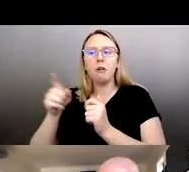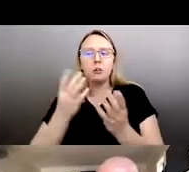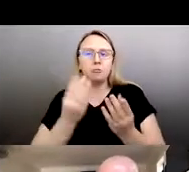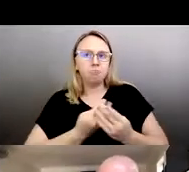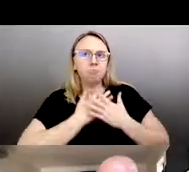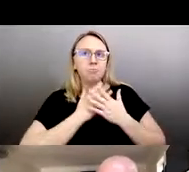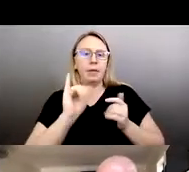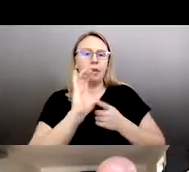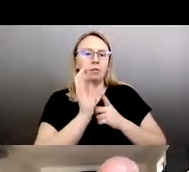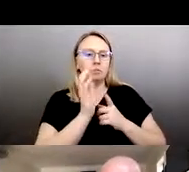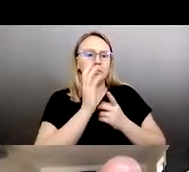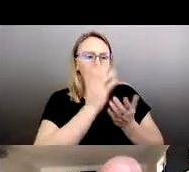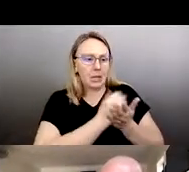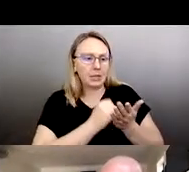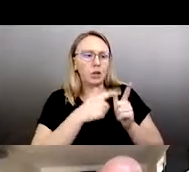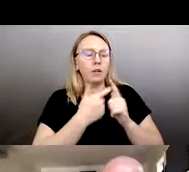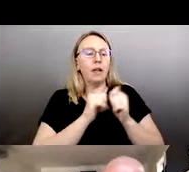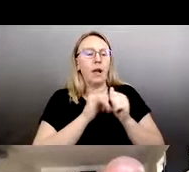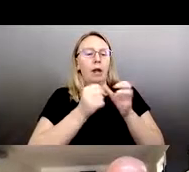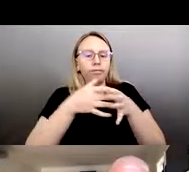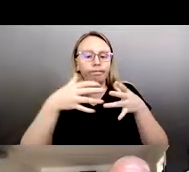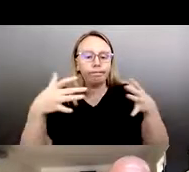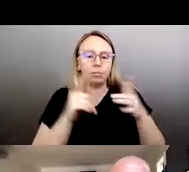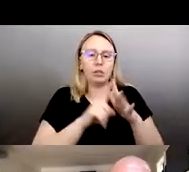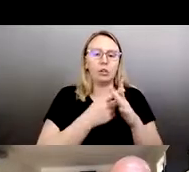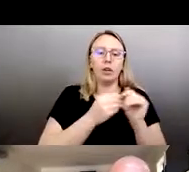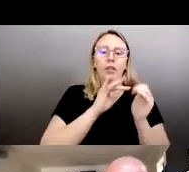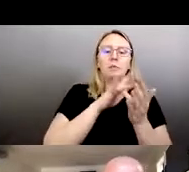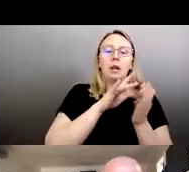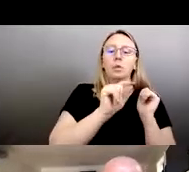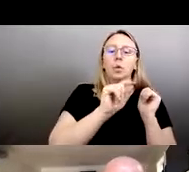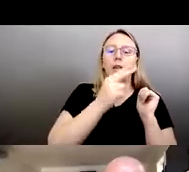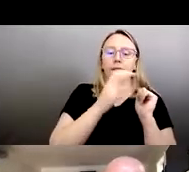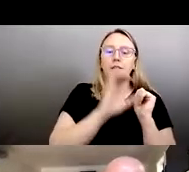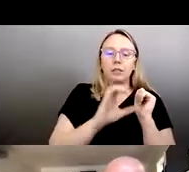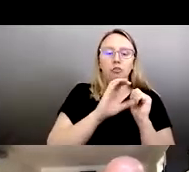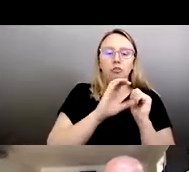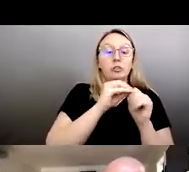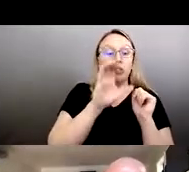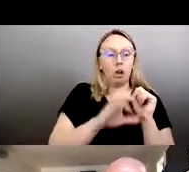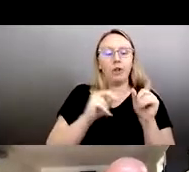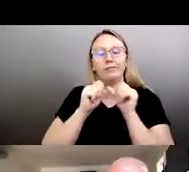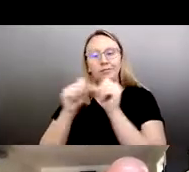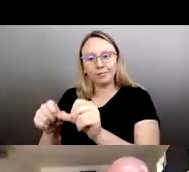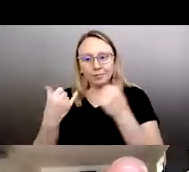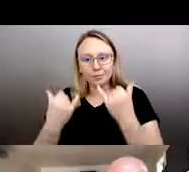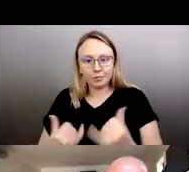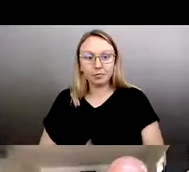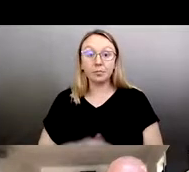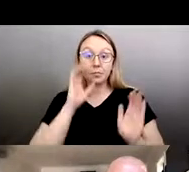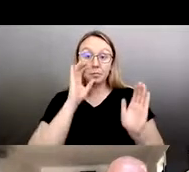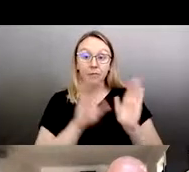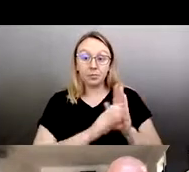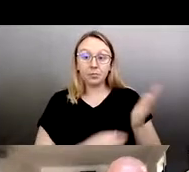particular culture of collecting that began in the mid-20th century in Chicago and continues into today. The image that we see right now is Roger